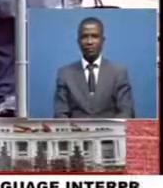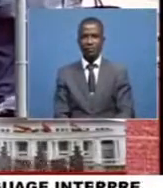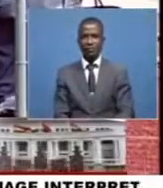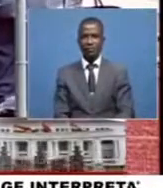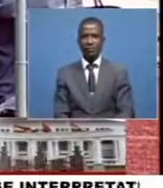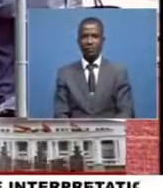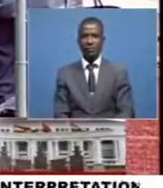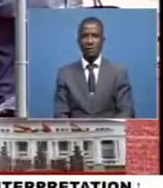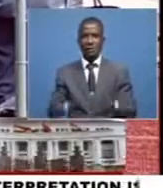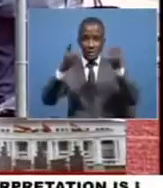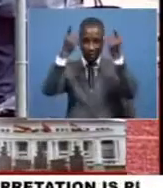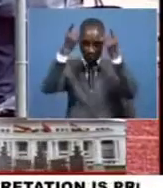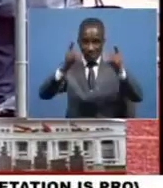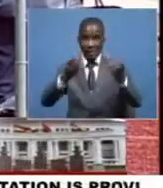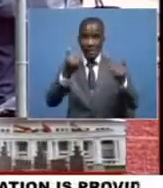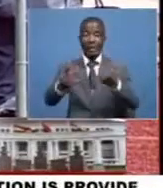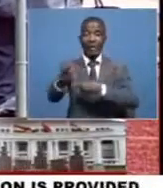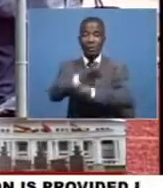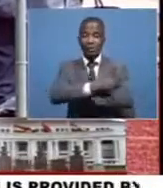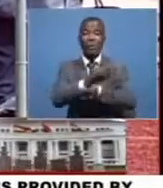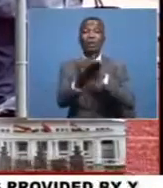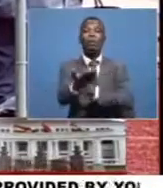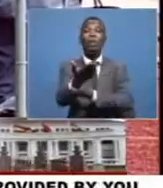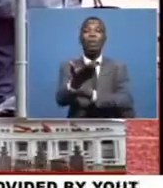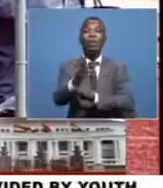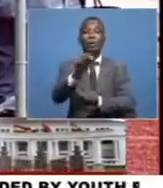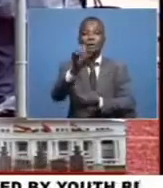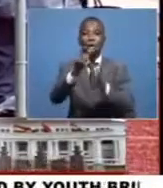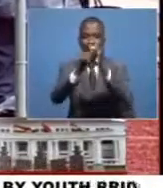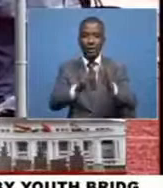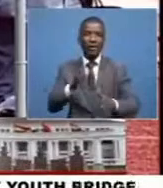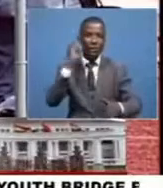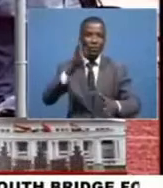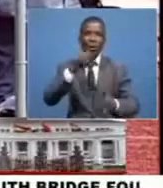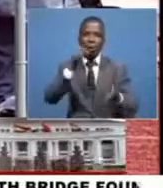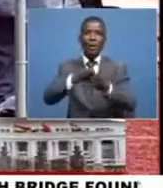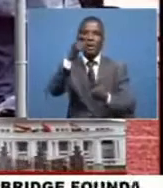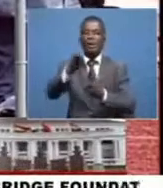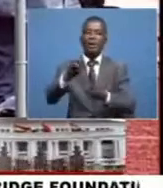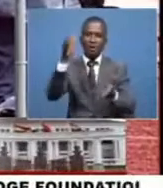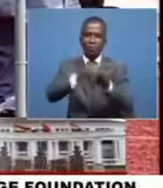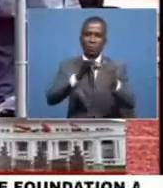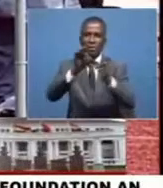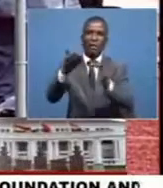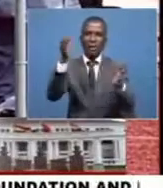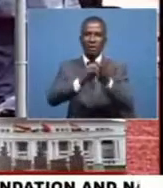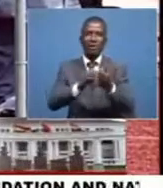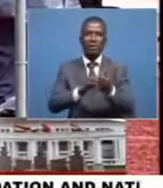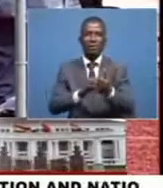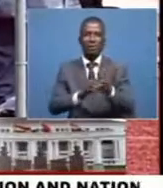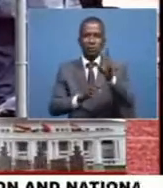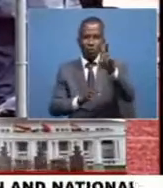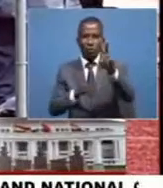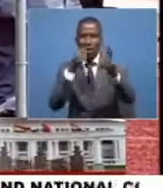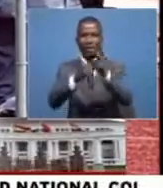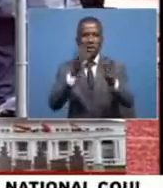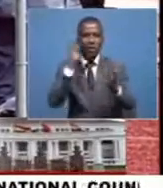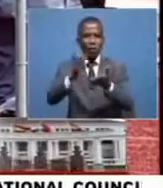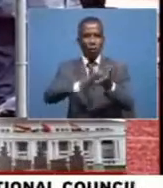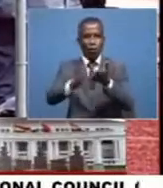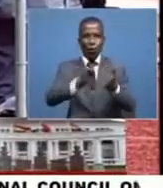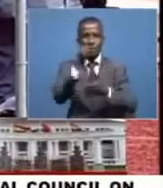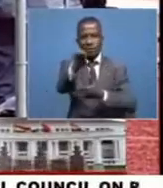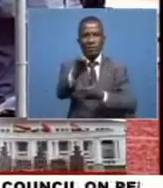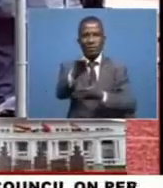today. Today's decision. Okay. He will apply for a review of that decision. Okay, so maybe that even gives me the opportunity